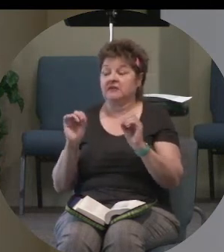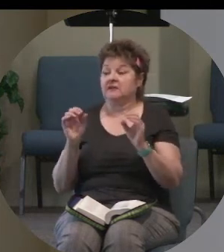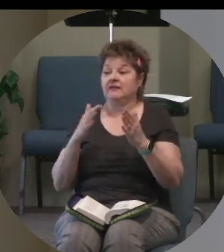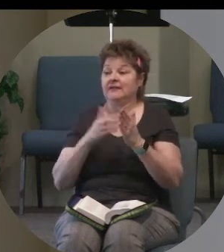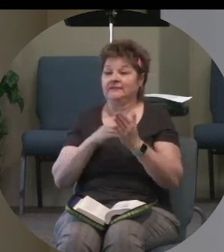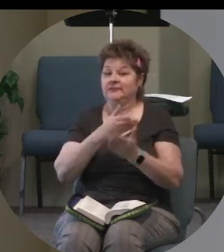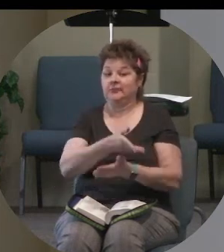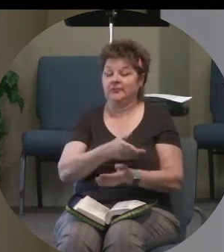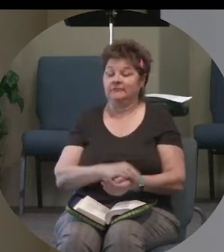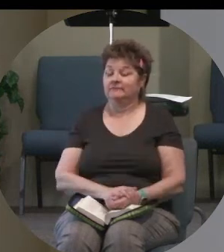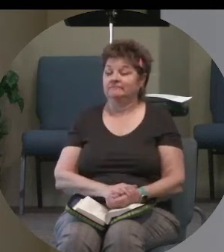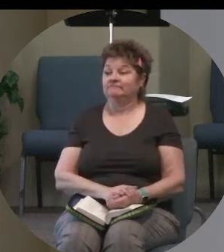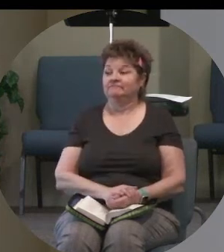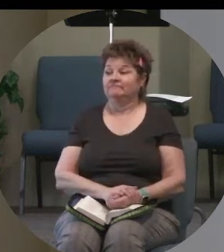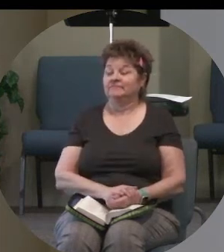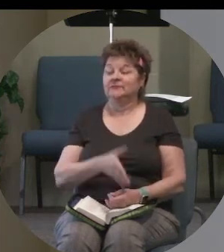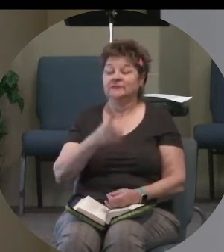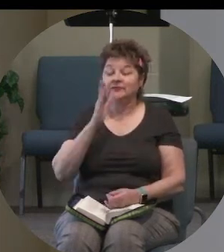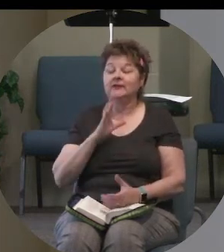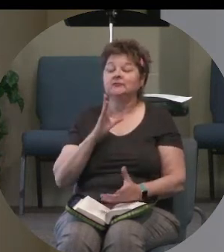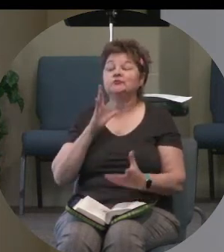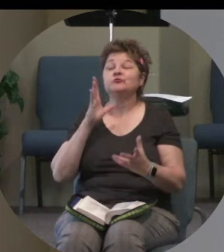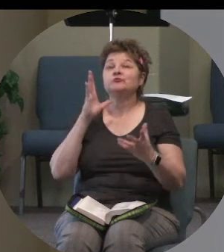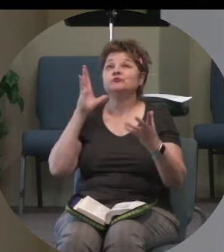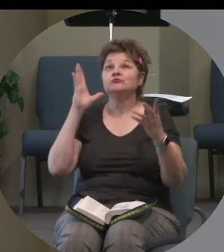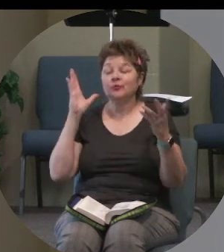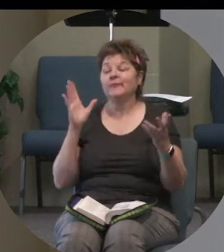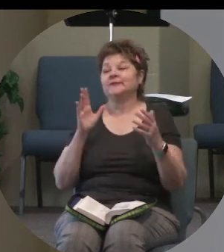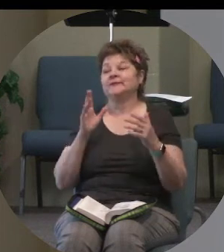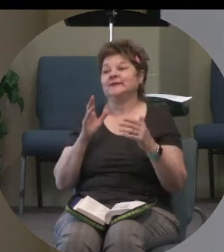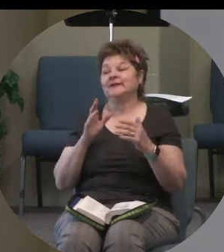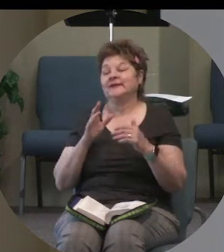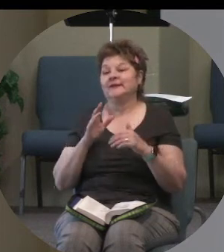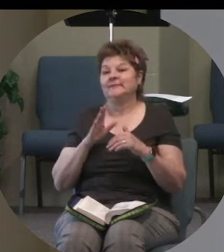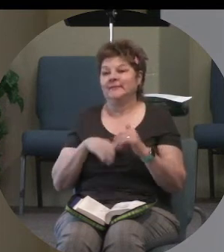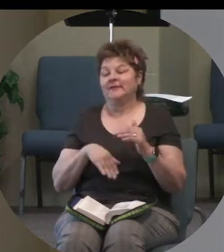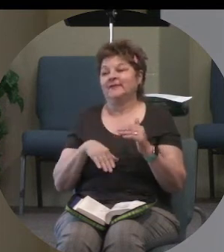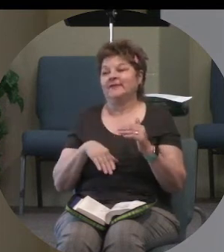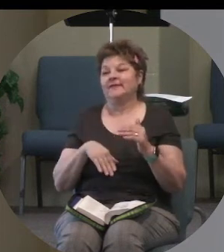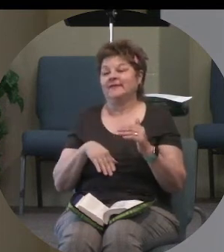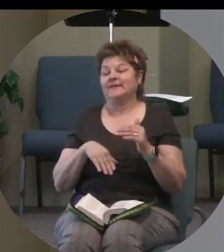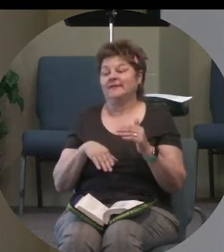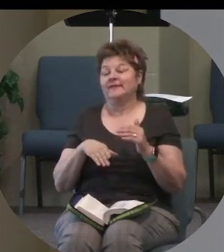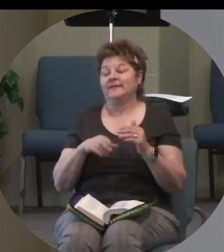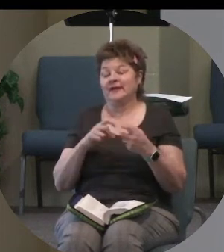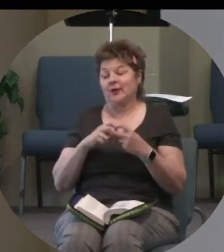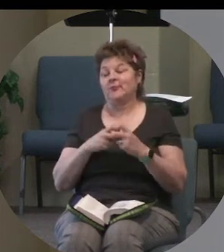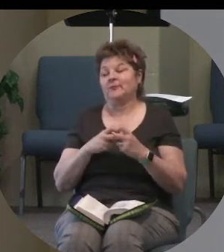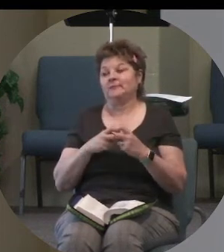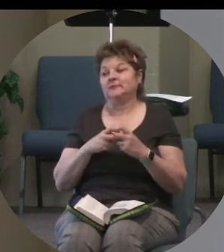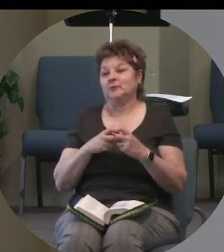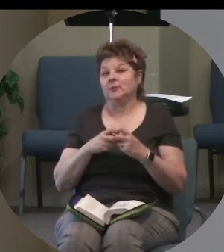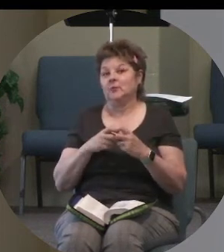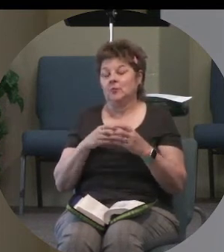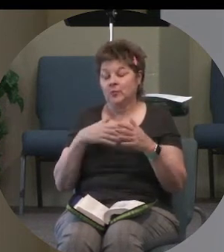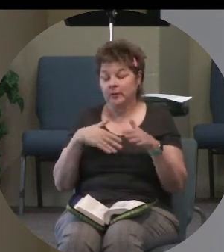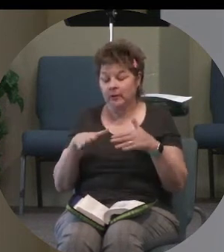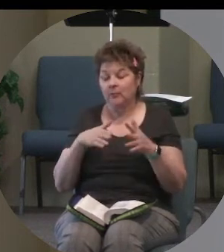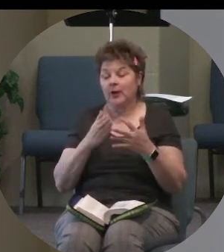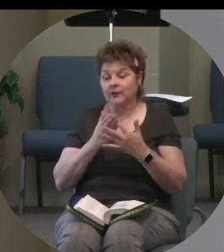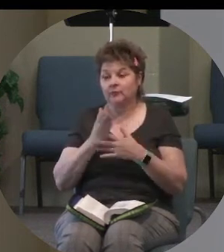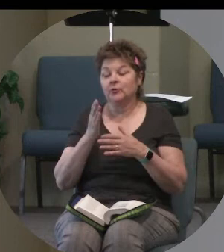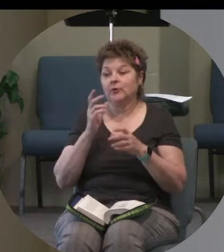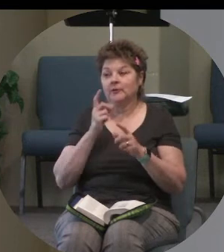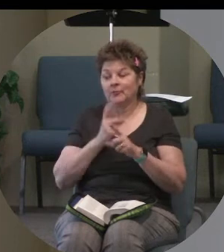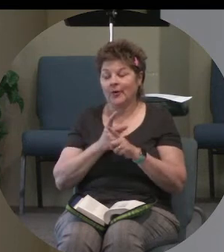you." Because God is so much bigger than our problems. When we walk through a proper prayer, God responds. Now,